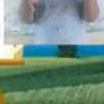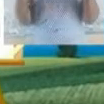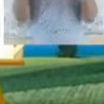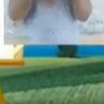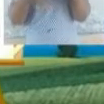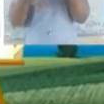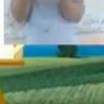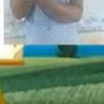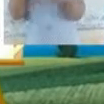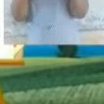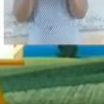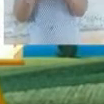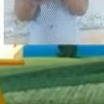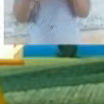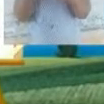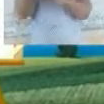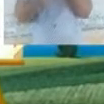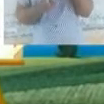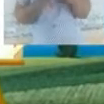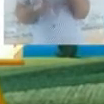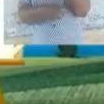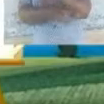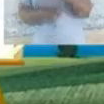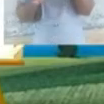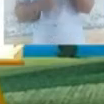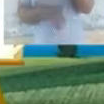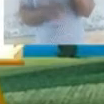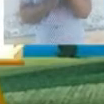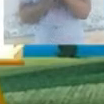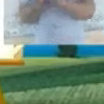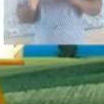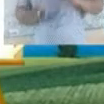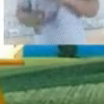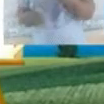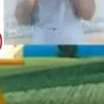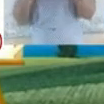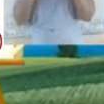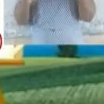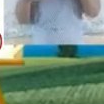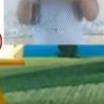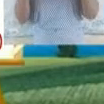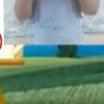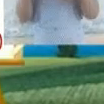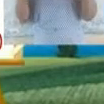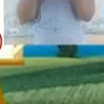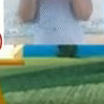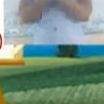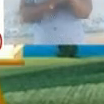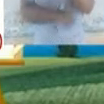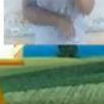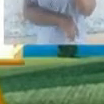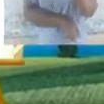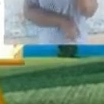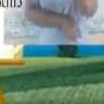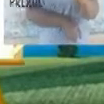Edo State Ministry of Education, in collaboration with Edo Broadcasting Service (EBS) and Academic Staff Union of Secondary Schools